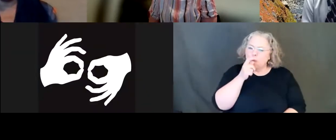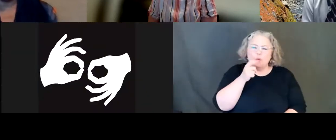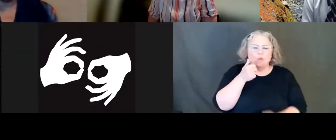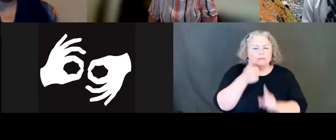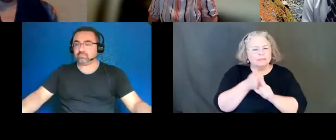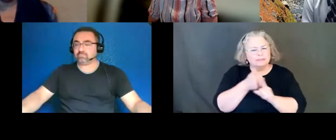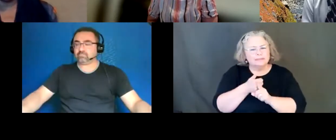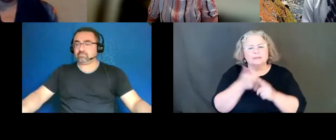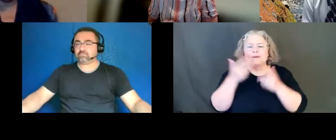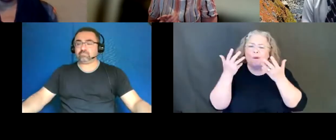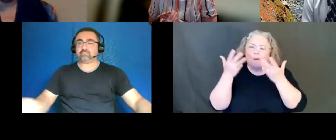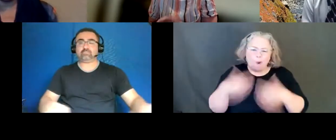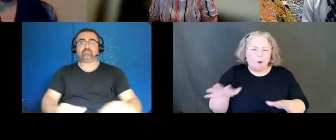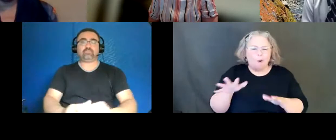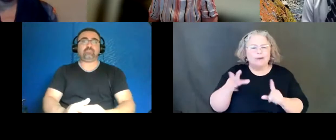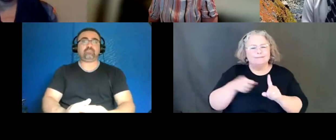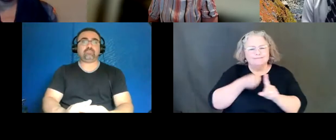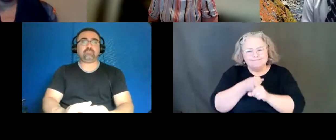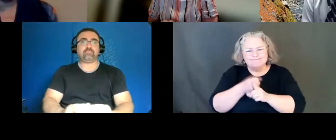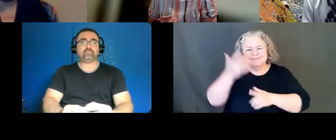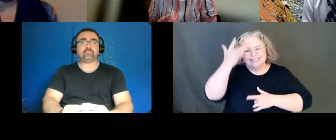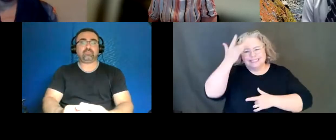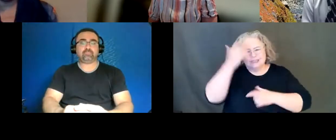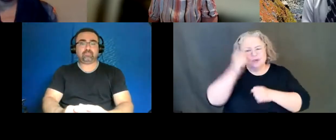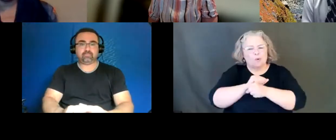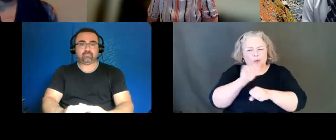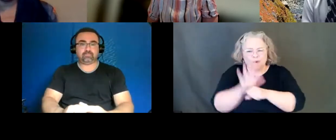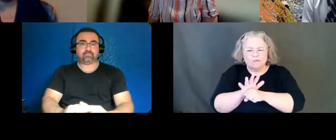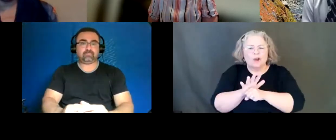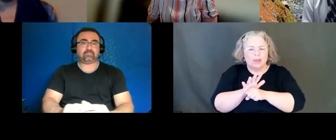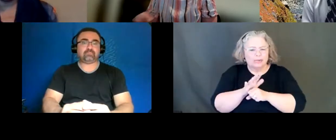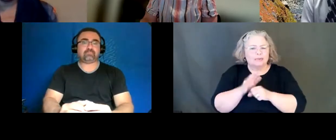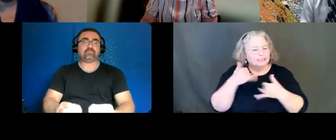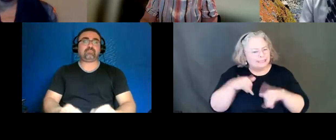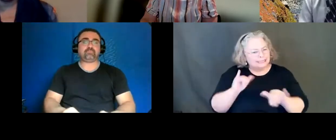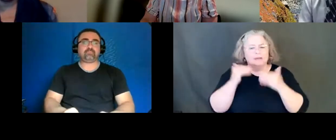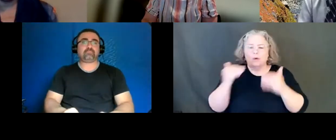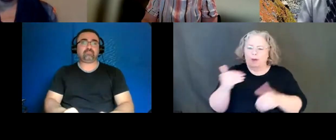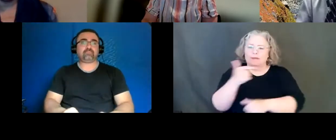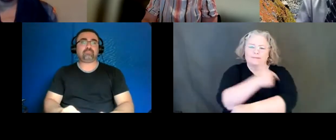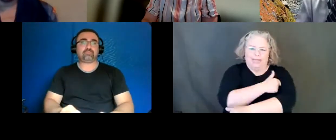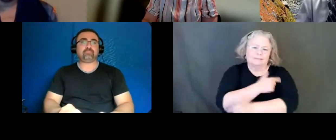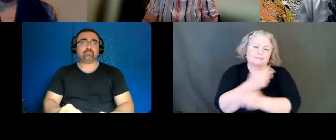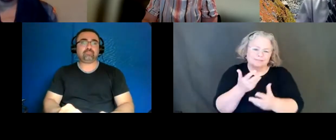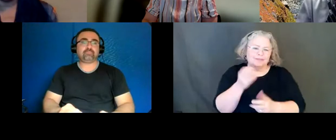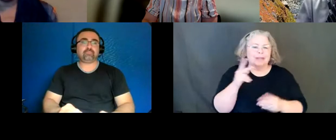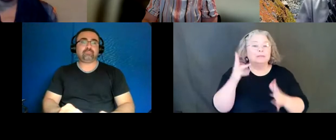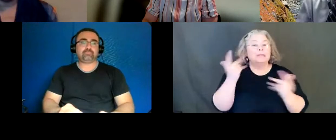been infected and who have had prior disease. Sorry.